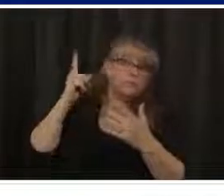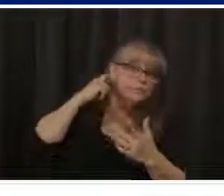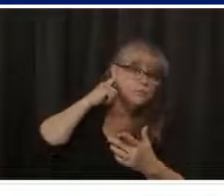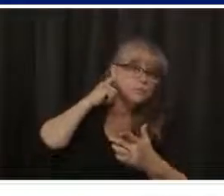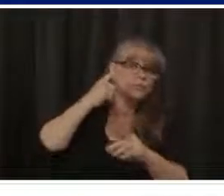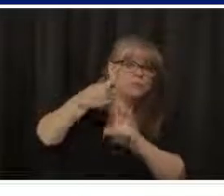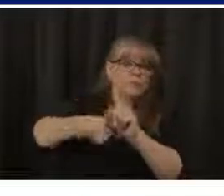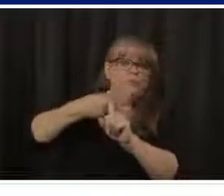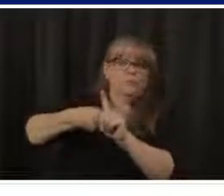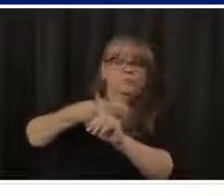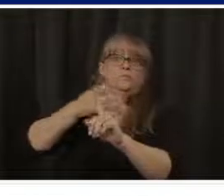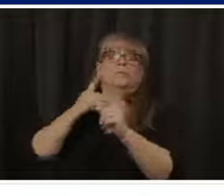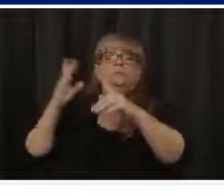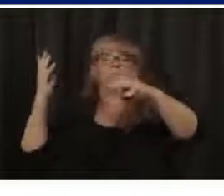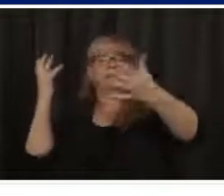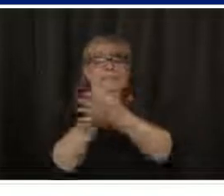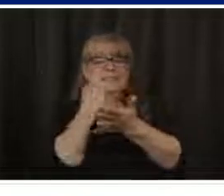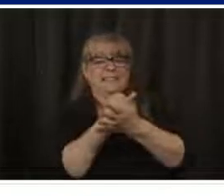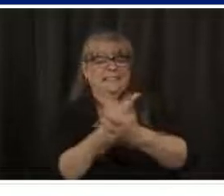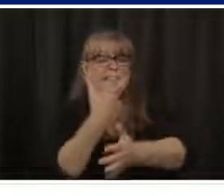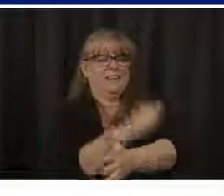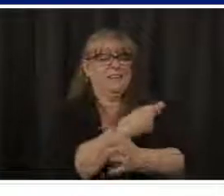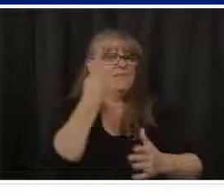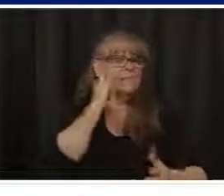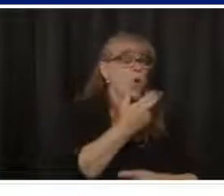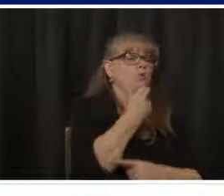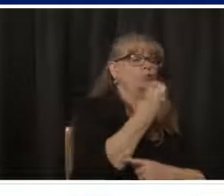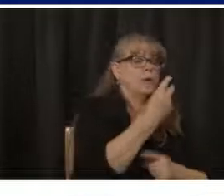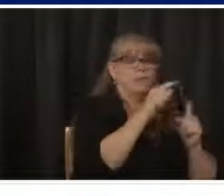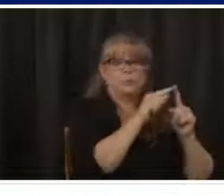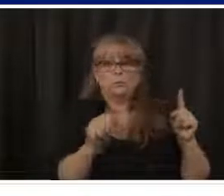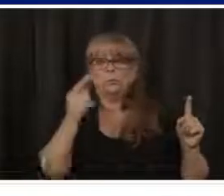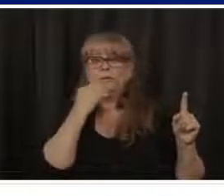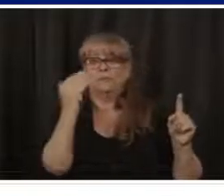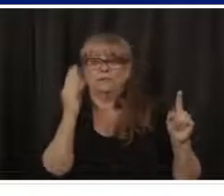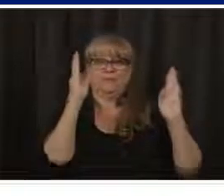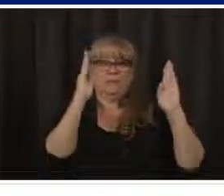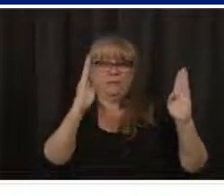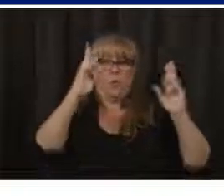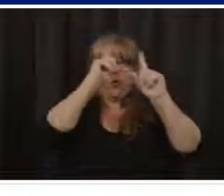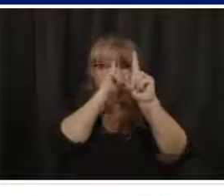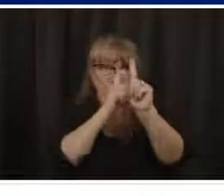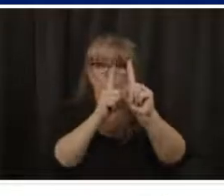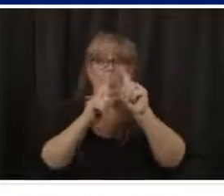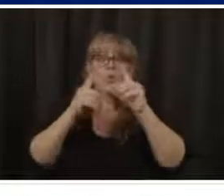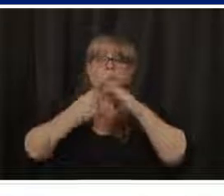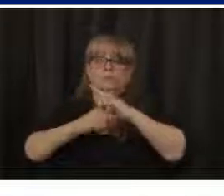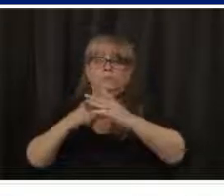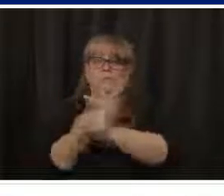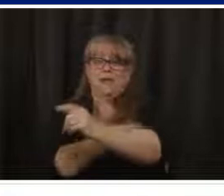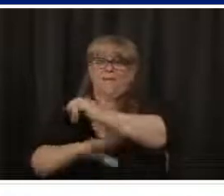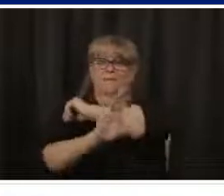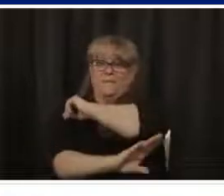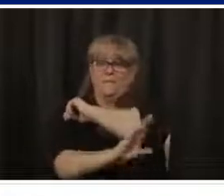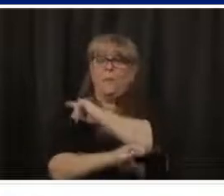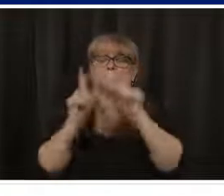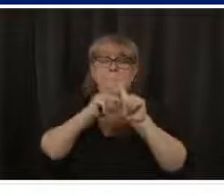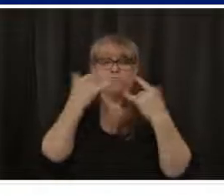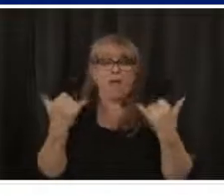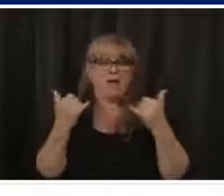12 to 15-year-olds to get their 2 doses before school starts. But right now, 16 and 17-year-olds can get the Pfizer